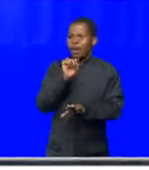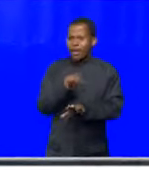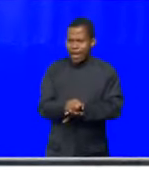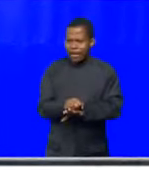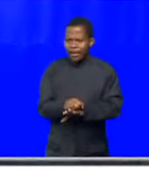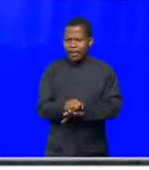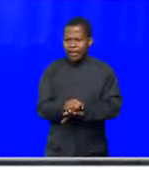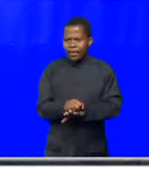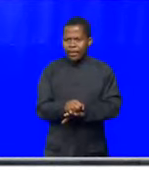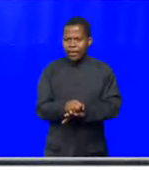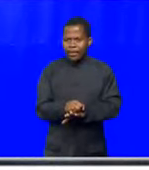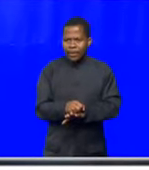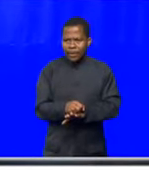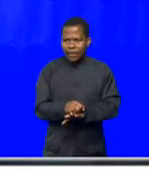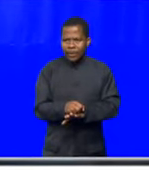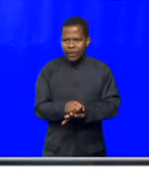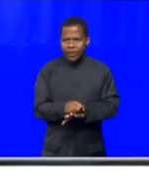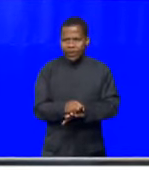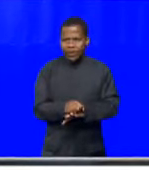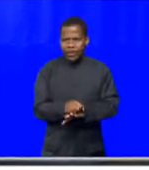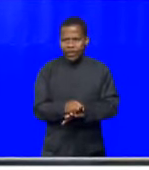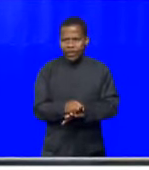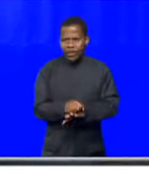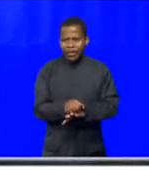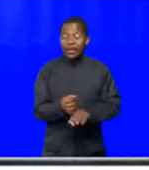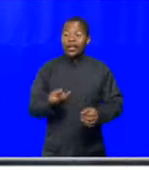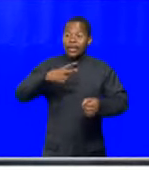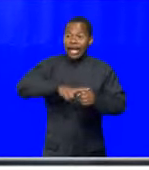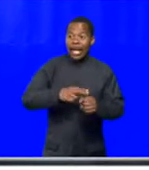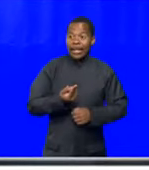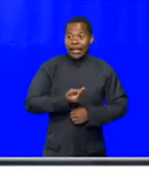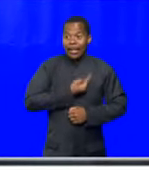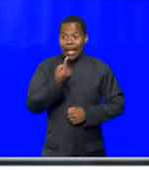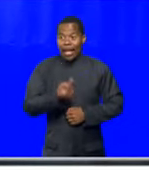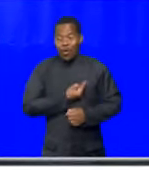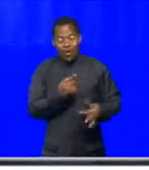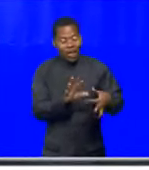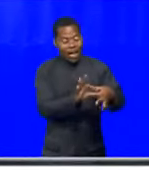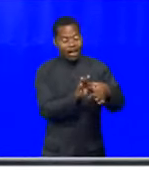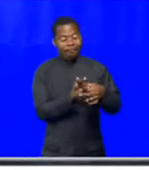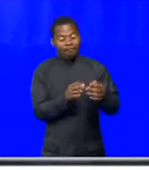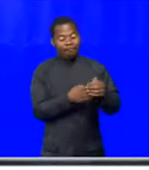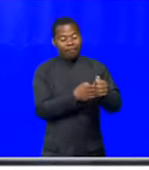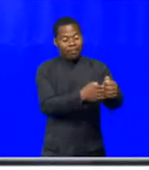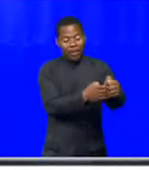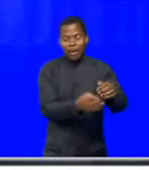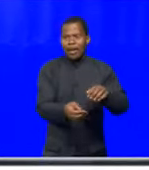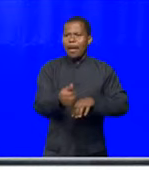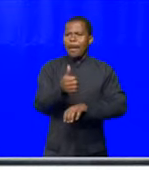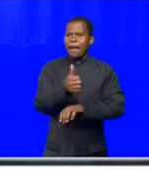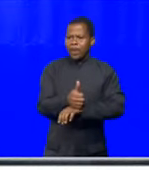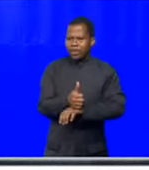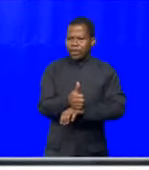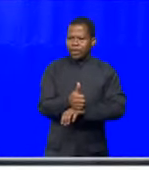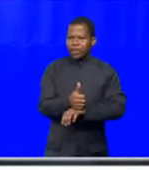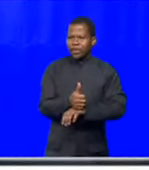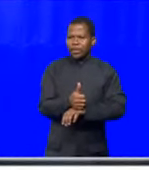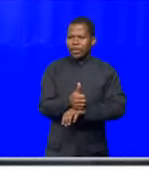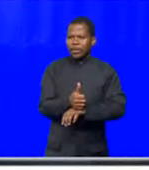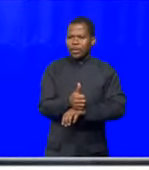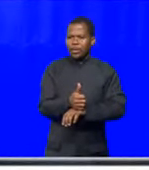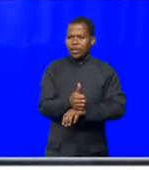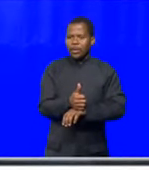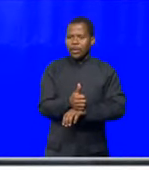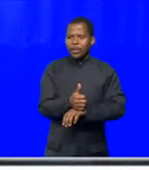and their families. As patron of the Eswatini Chronic Kidney Disease Support Foundation, I